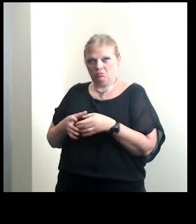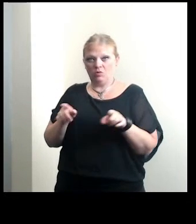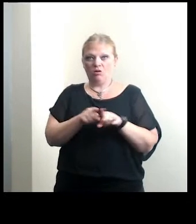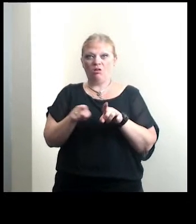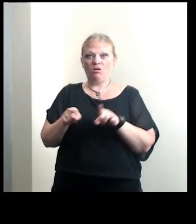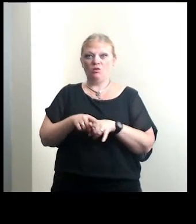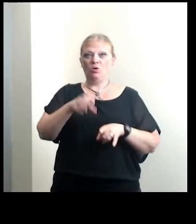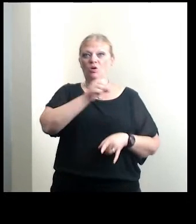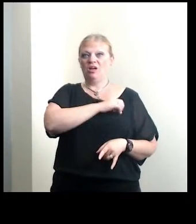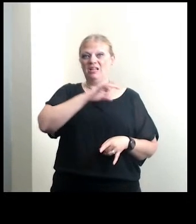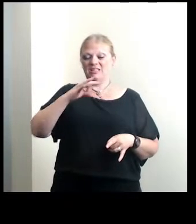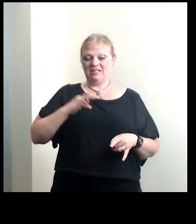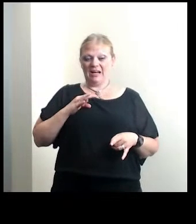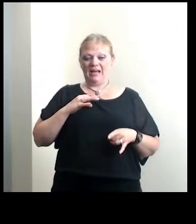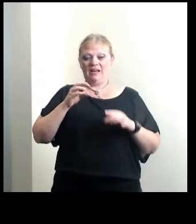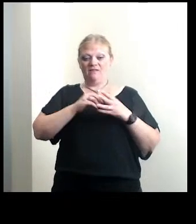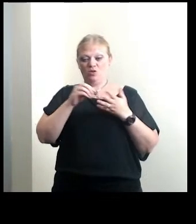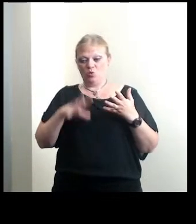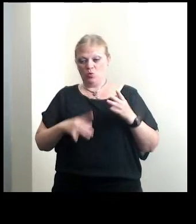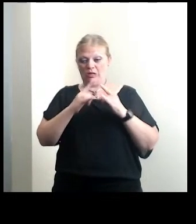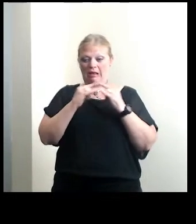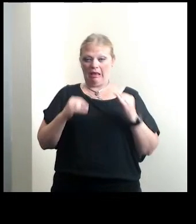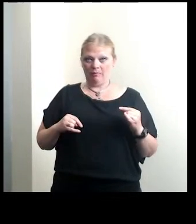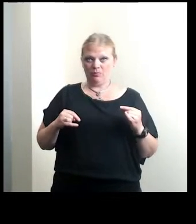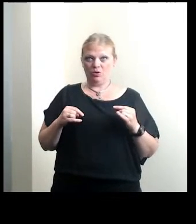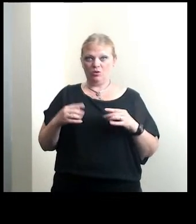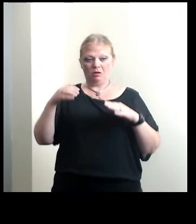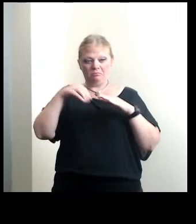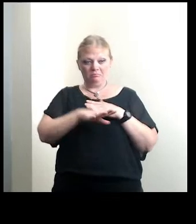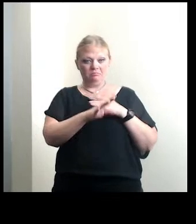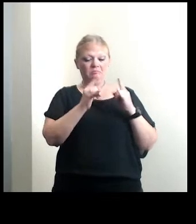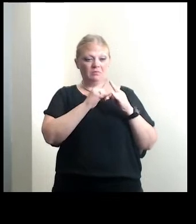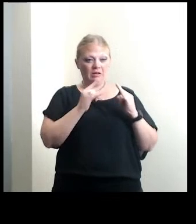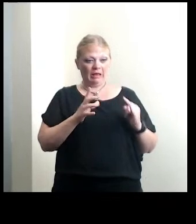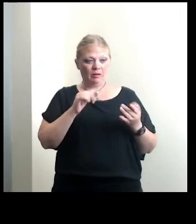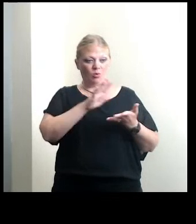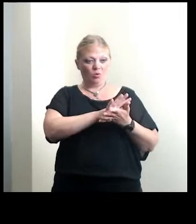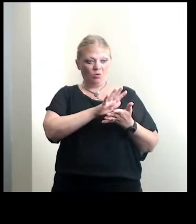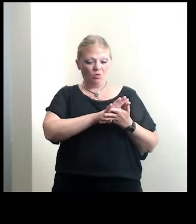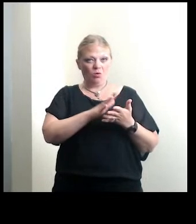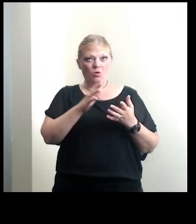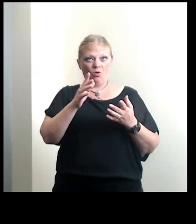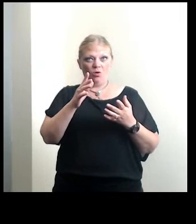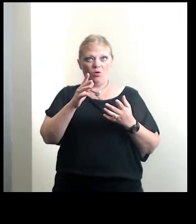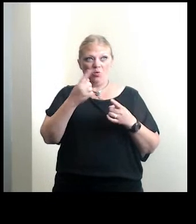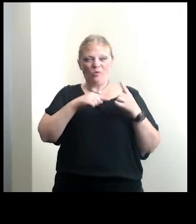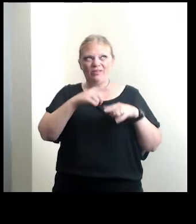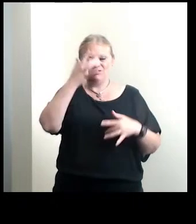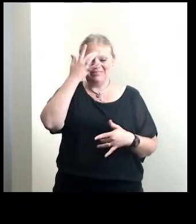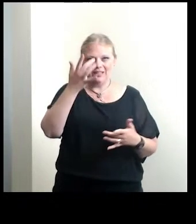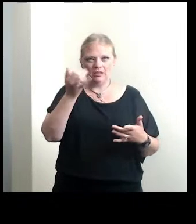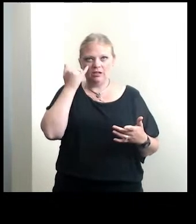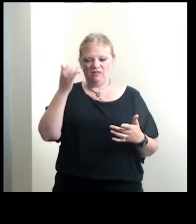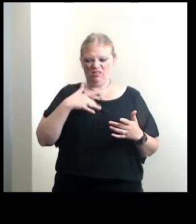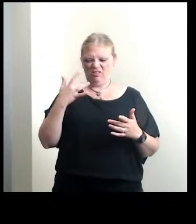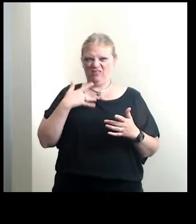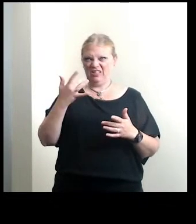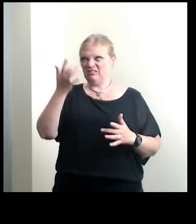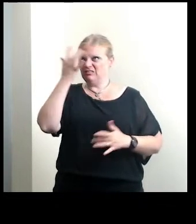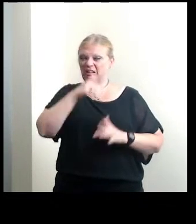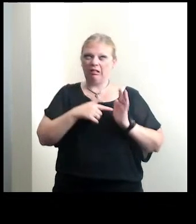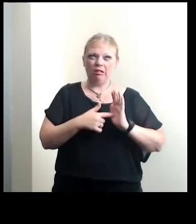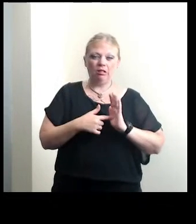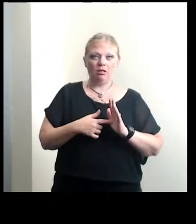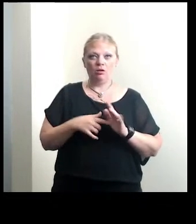staff and campers and students are coming in to camp or school when they're sick. When you have symptoms, you have to stay home. This is